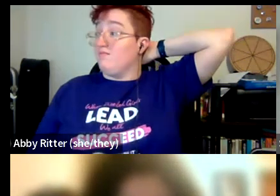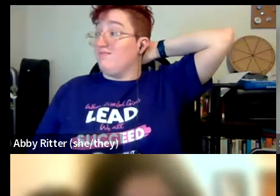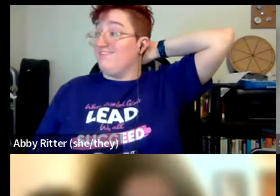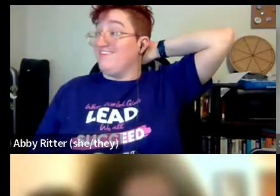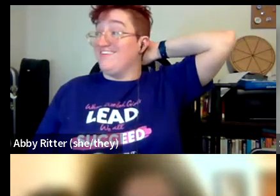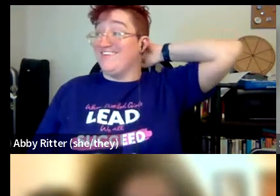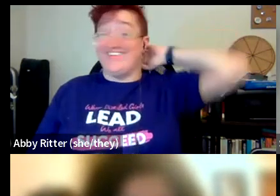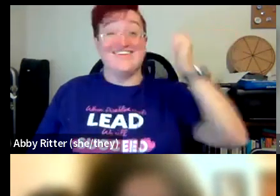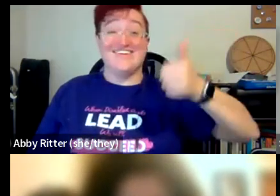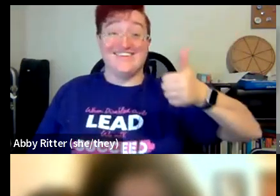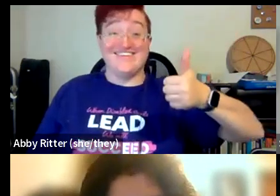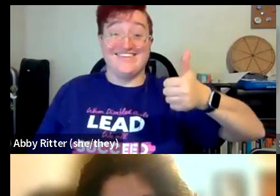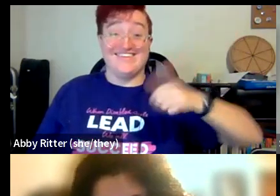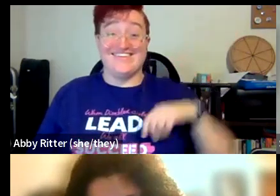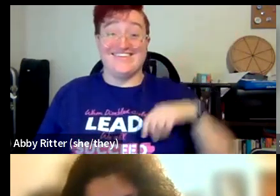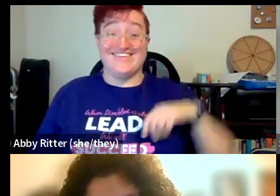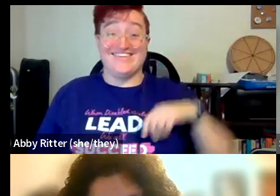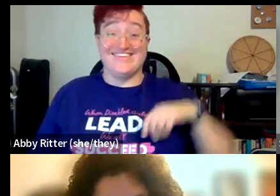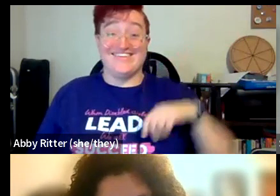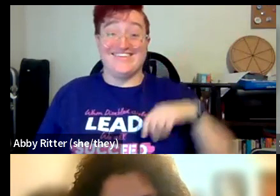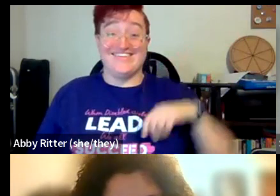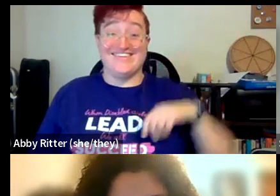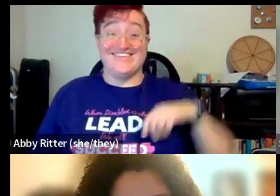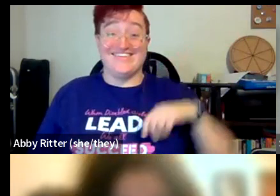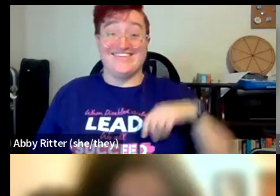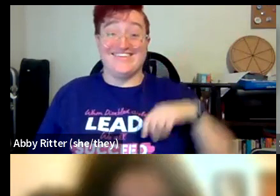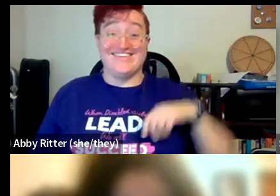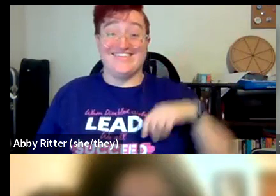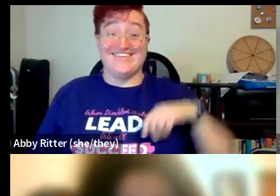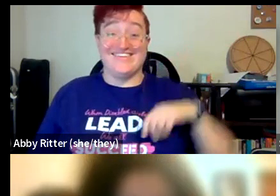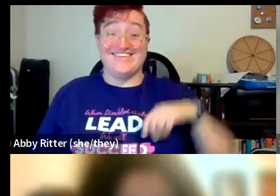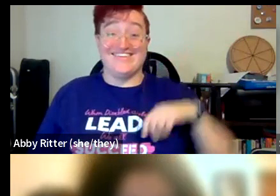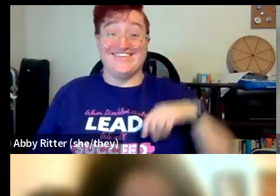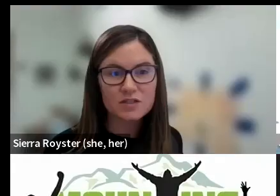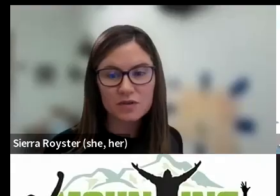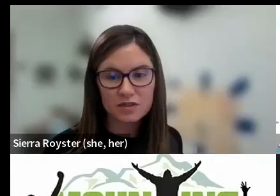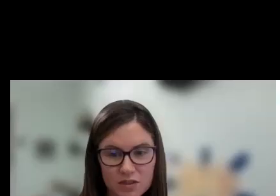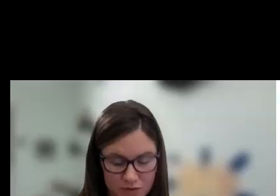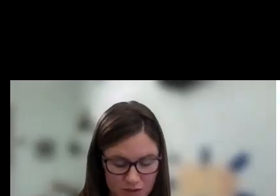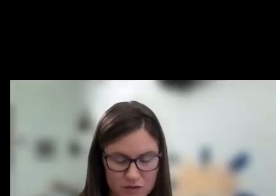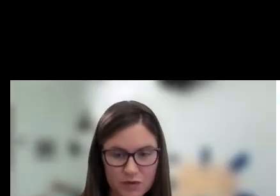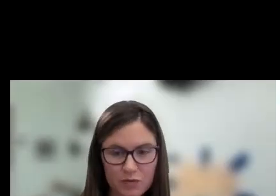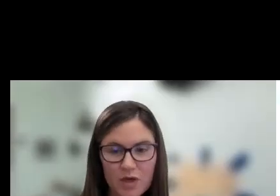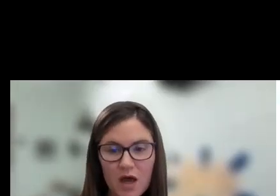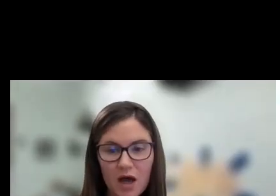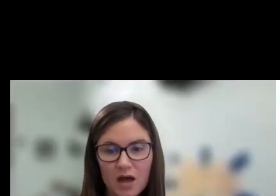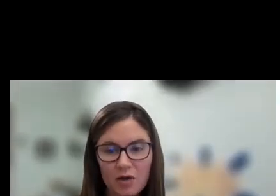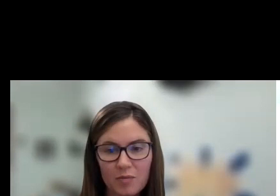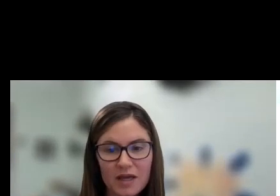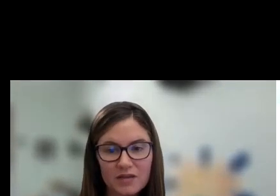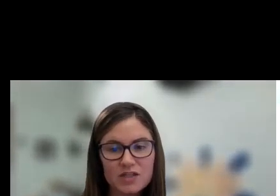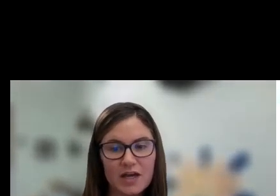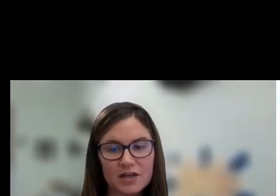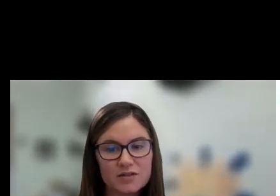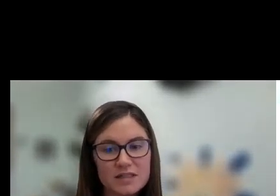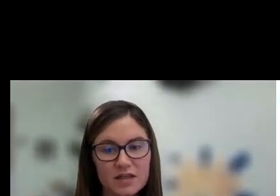good rest of your conference. Bye. Really quick before you start, Jasmine, I just wanted to note to this room,